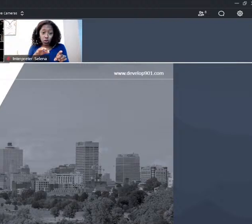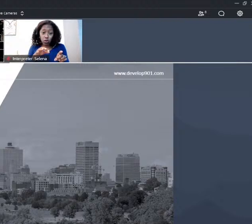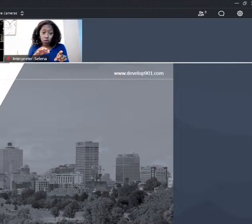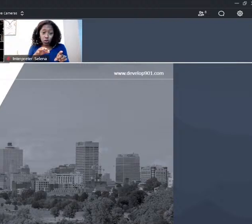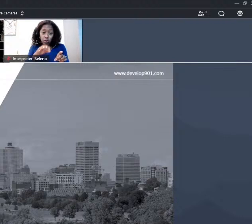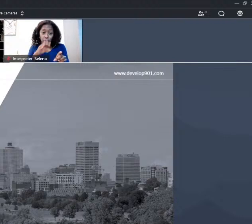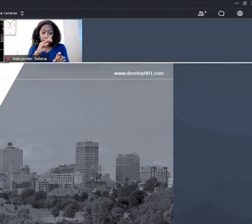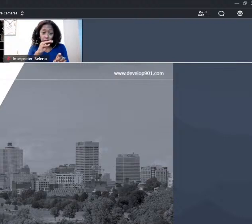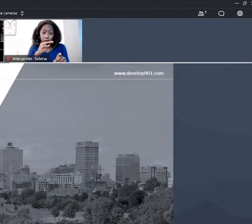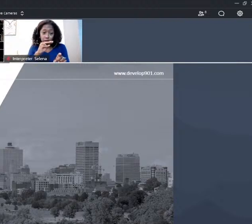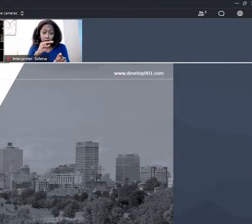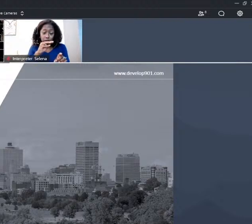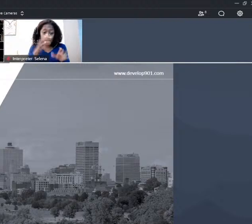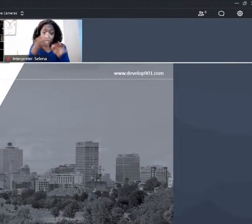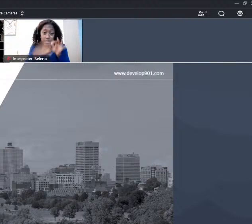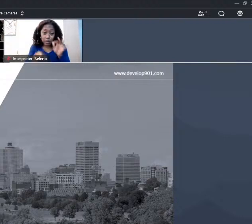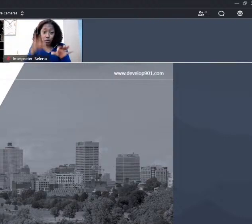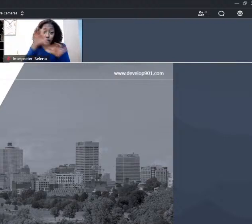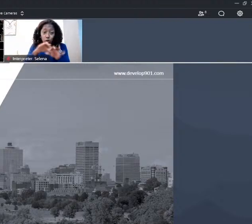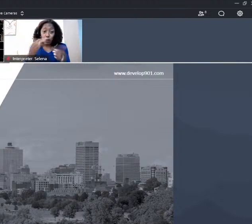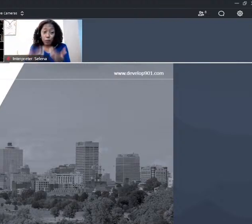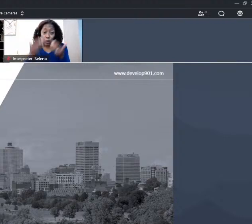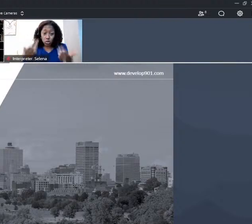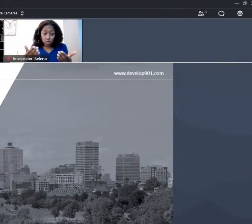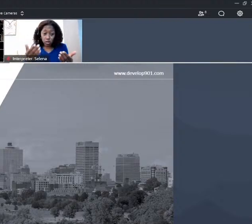voting, all right, by a simple motion.